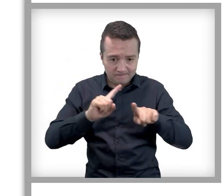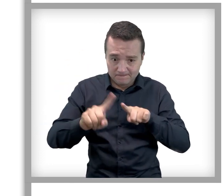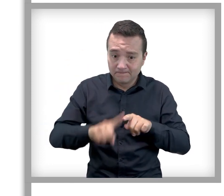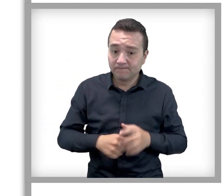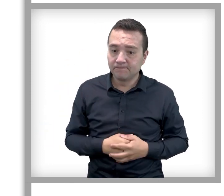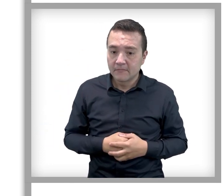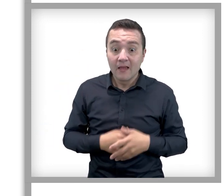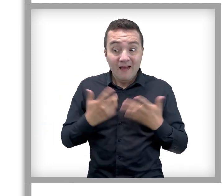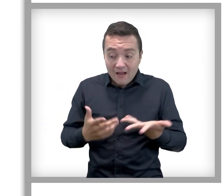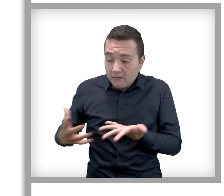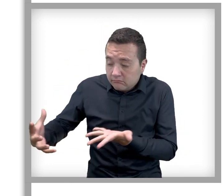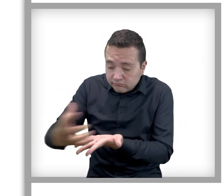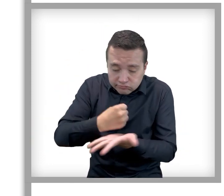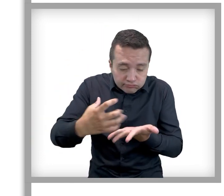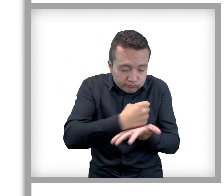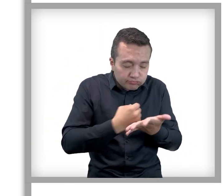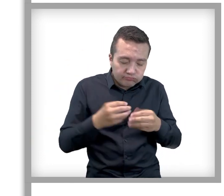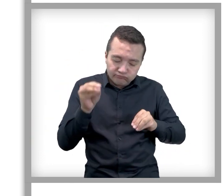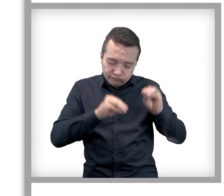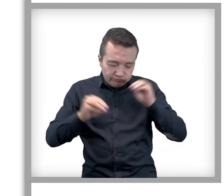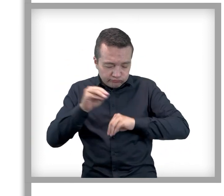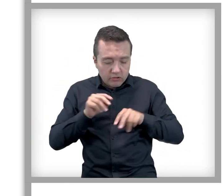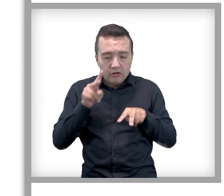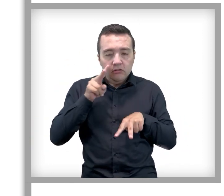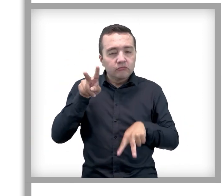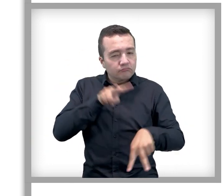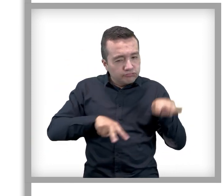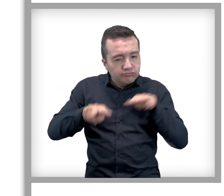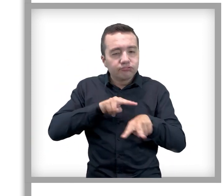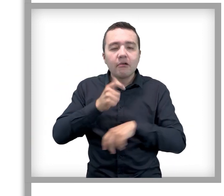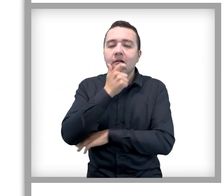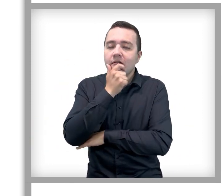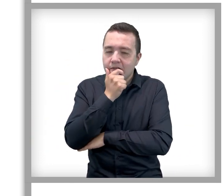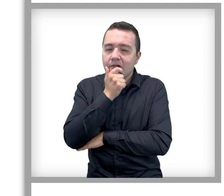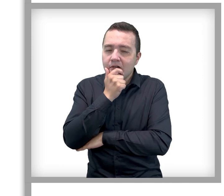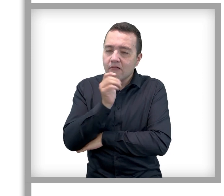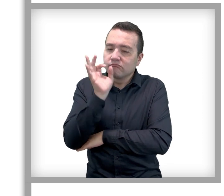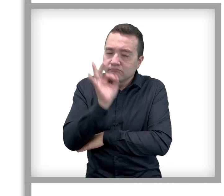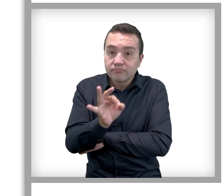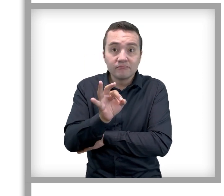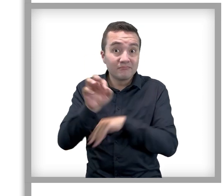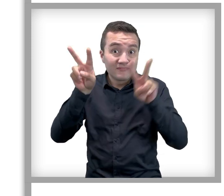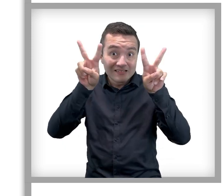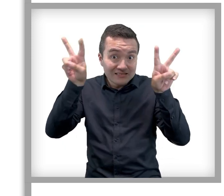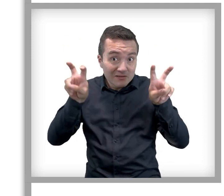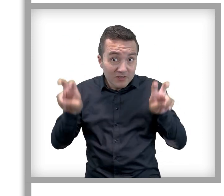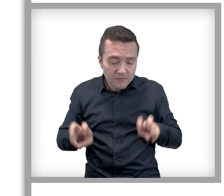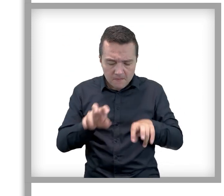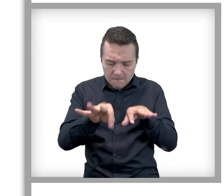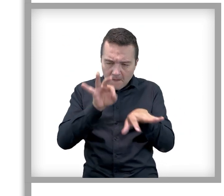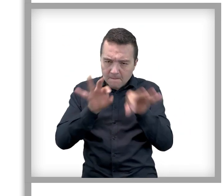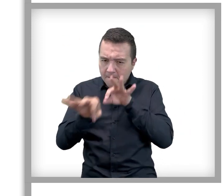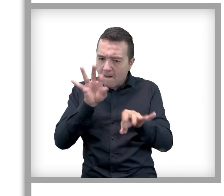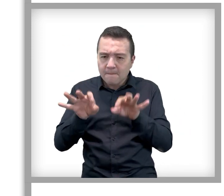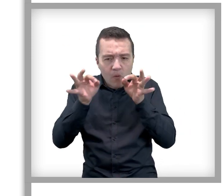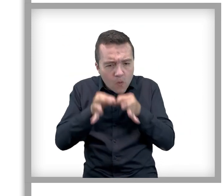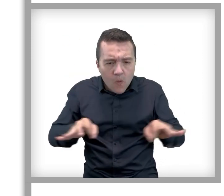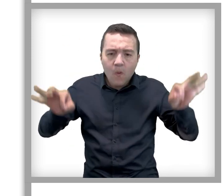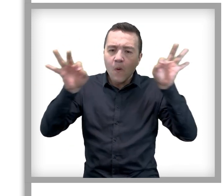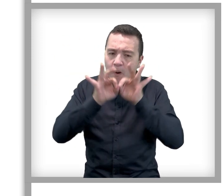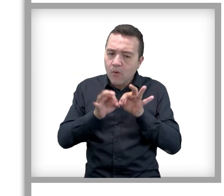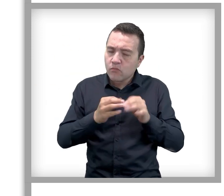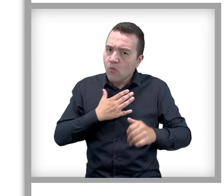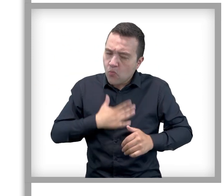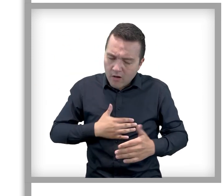we identified some of the most important topics based on the barriers people want to overcome. These